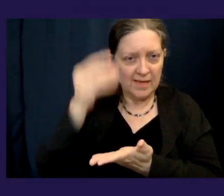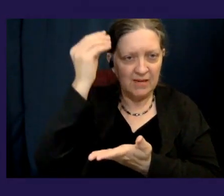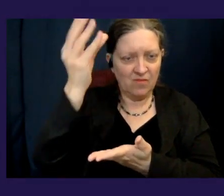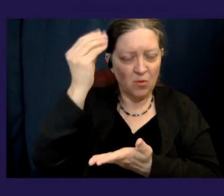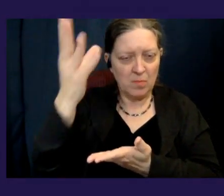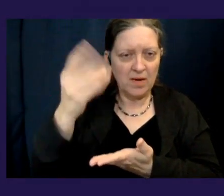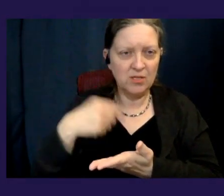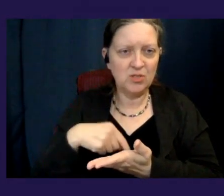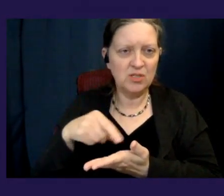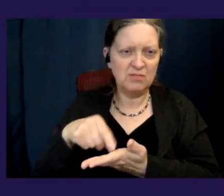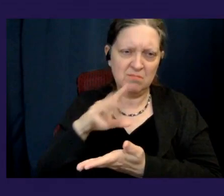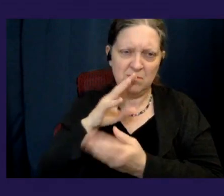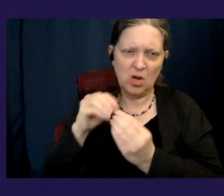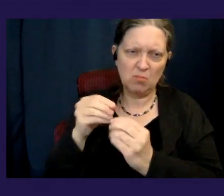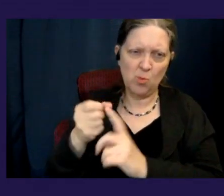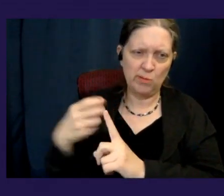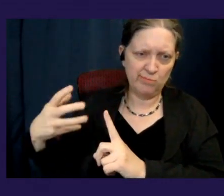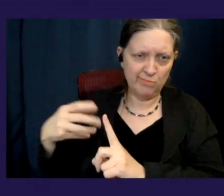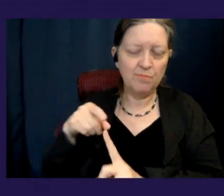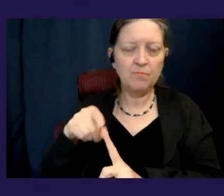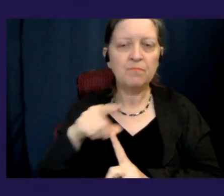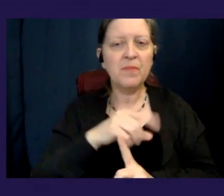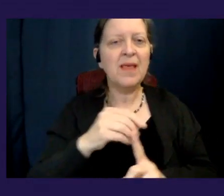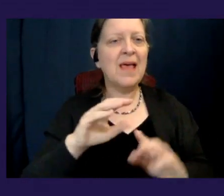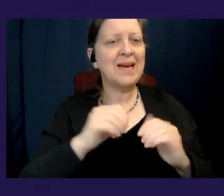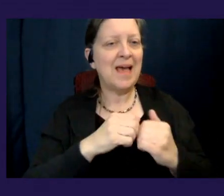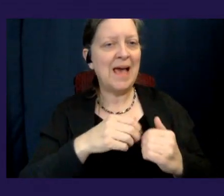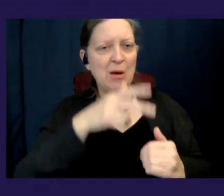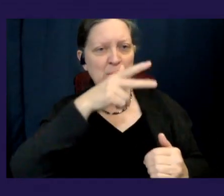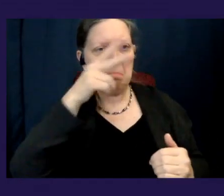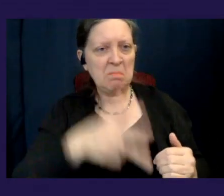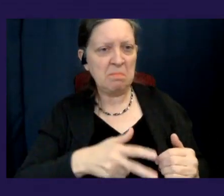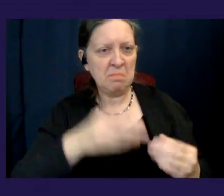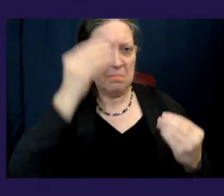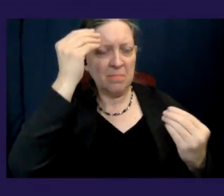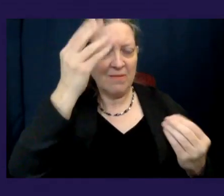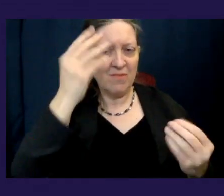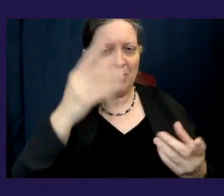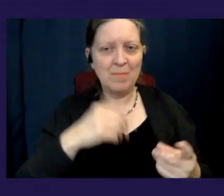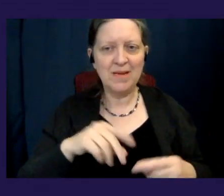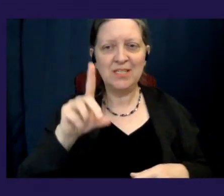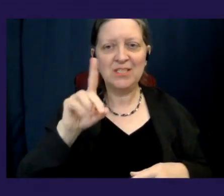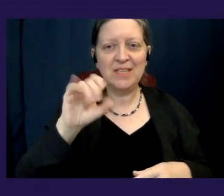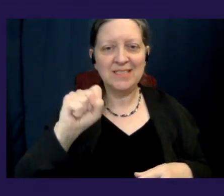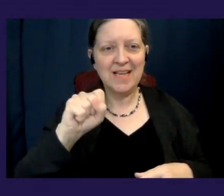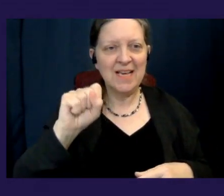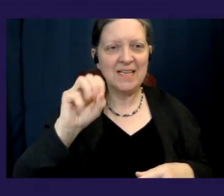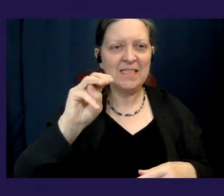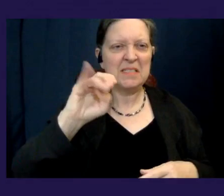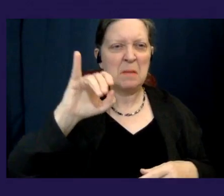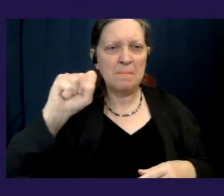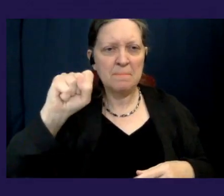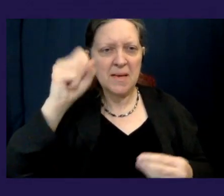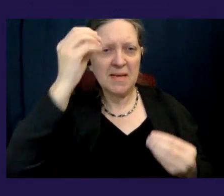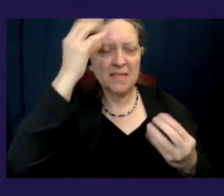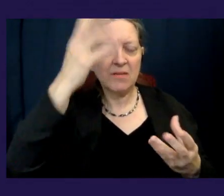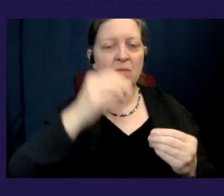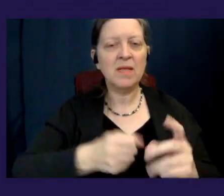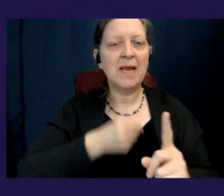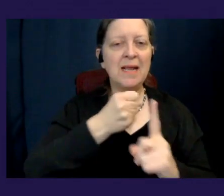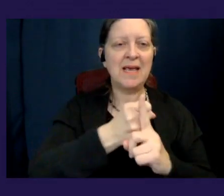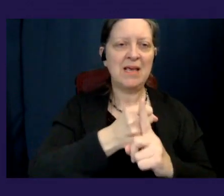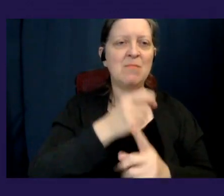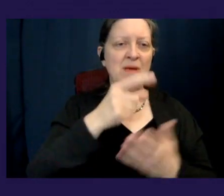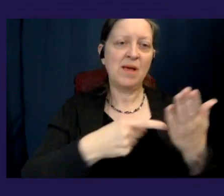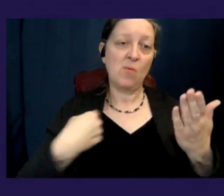how poor information, misinformation, and disinformation can have an impact on the breadth of what we